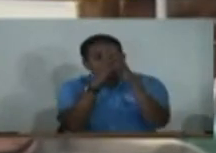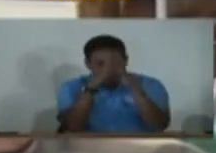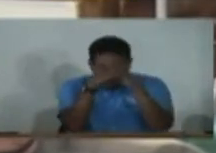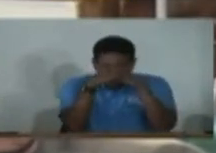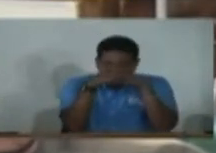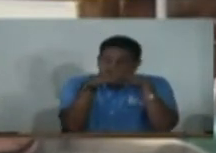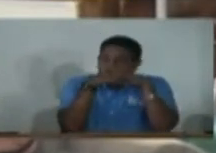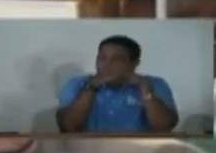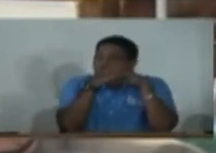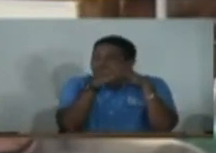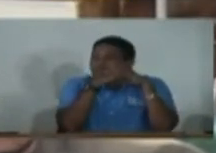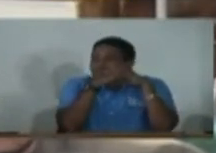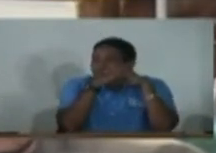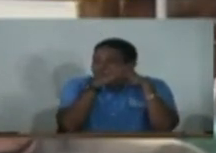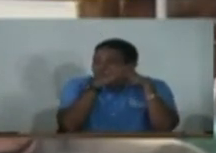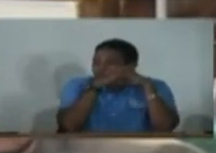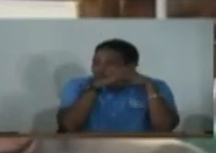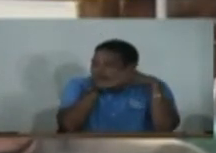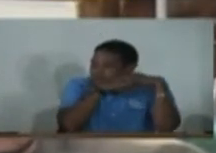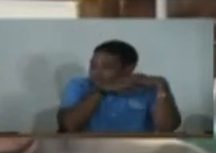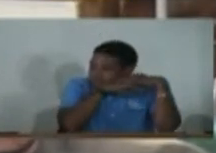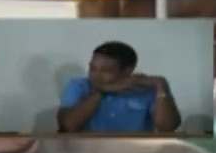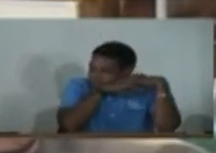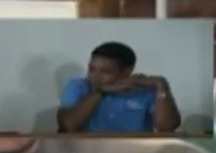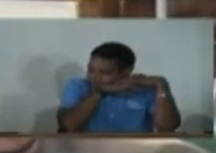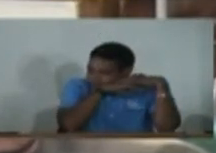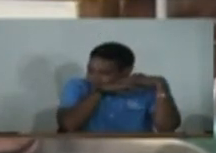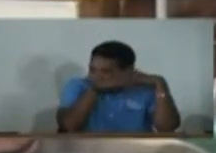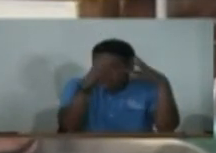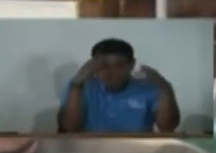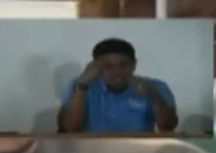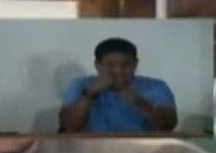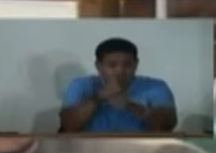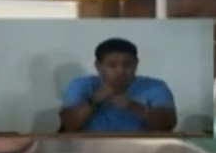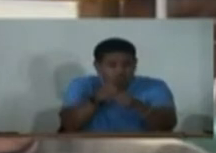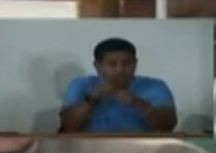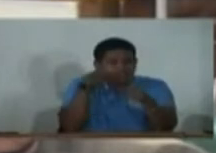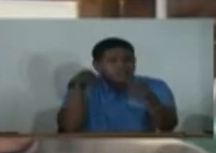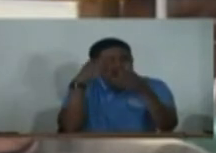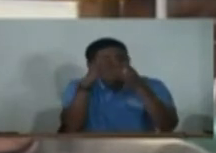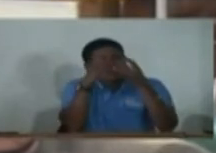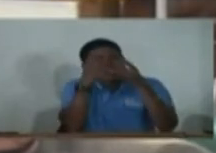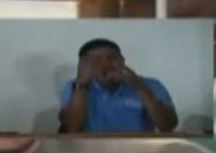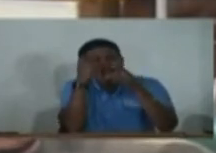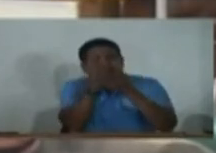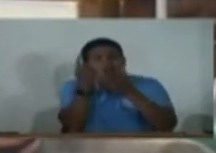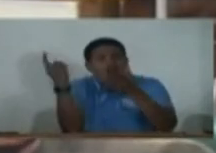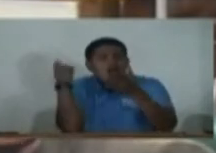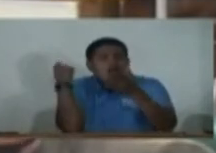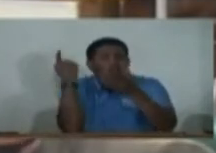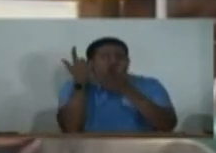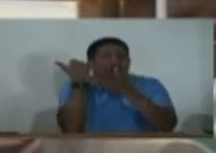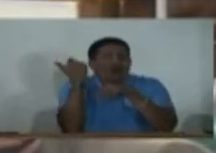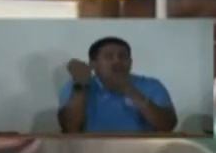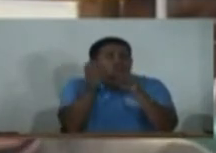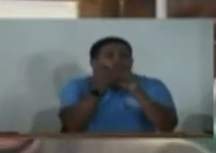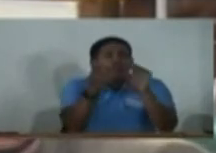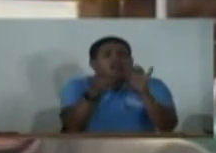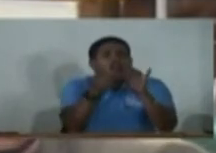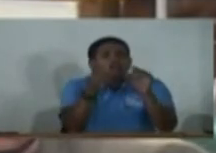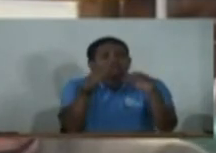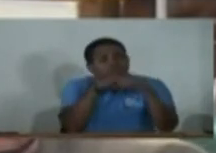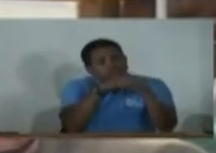I think it was our coffee that we were discussing early last year in terms of the protection on the geographical